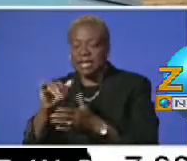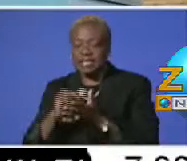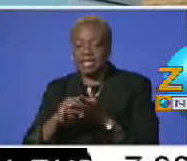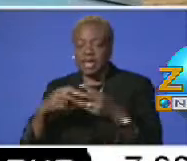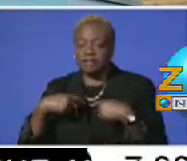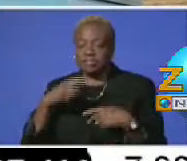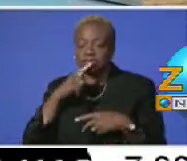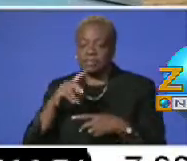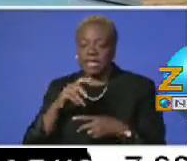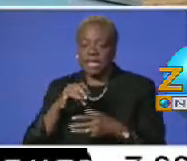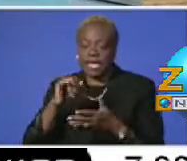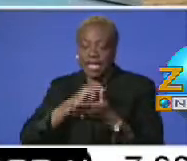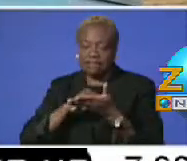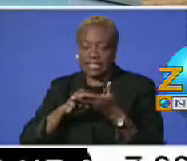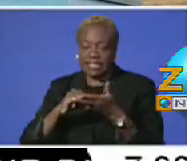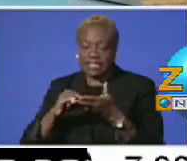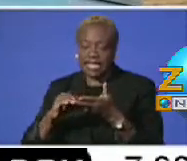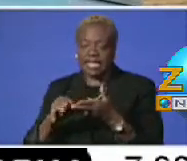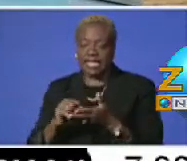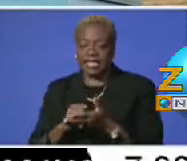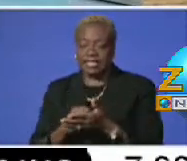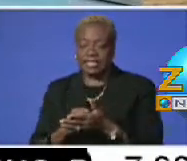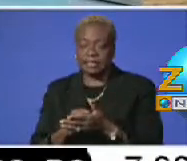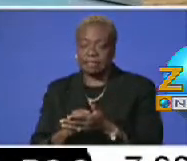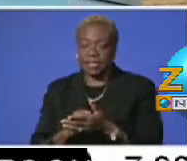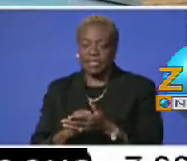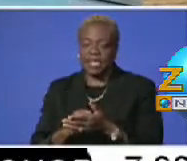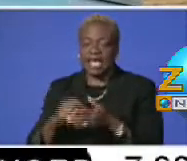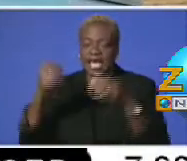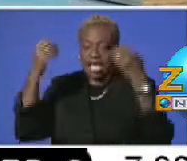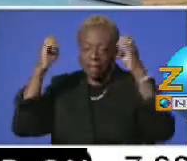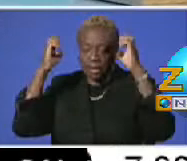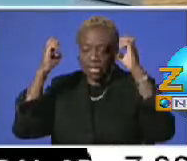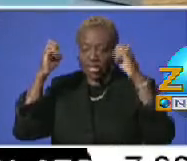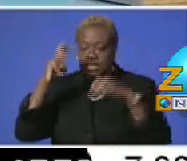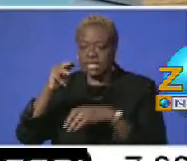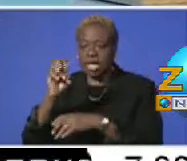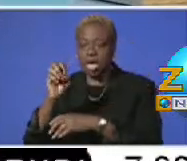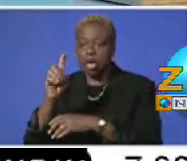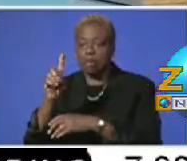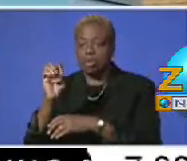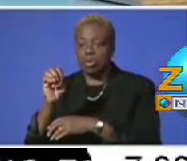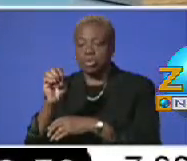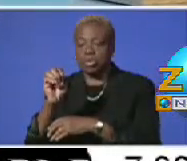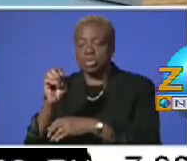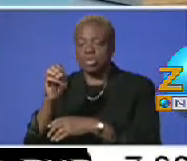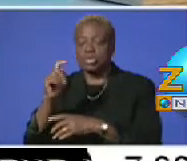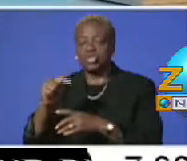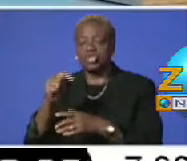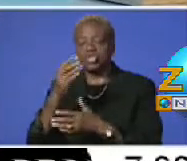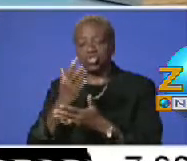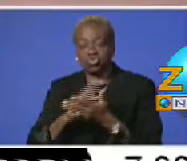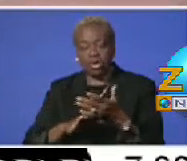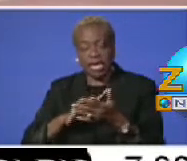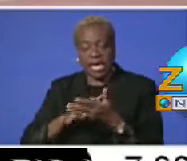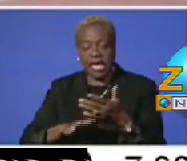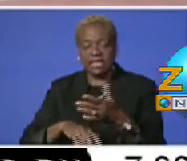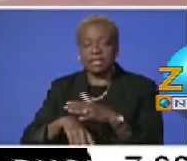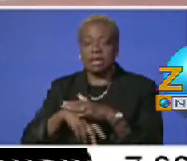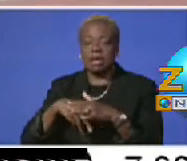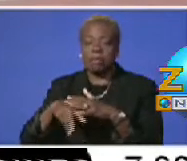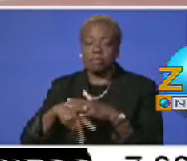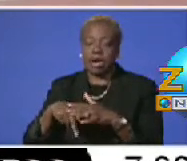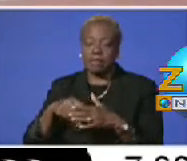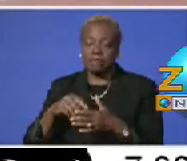and we have to transition now from that emergency mode to screening, primary care, and try and adjust to the new normal. So